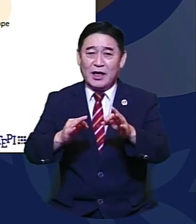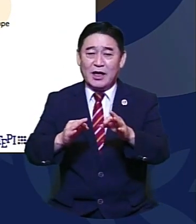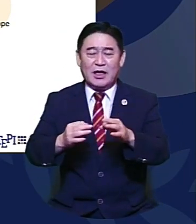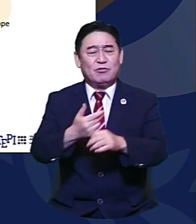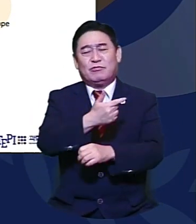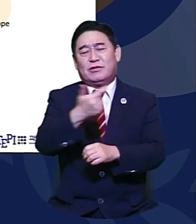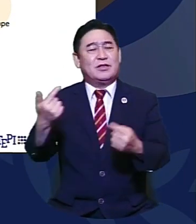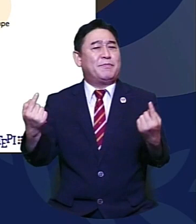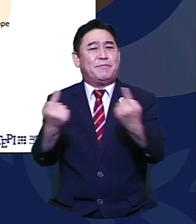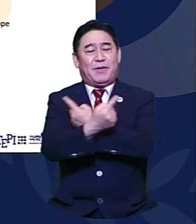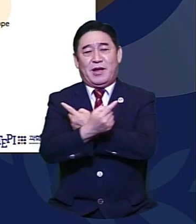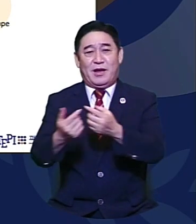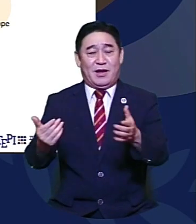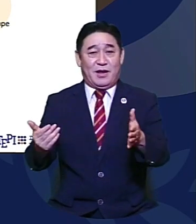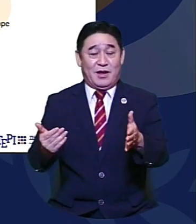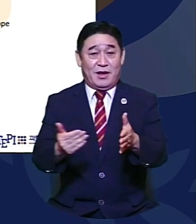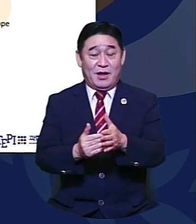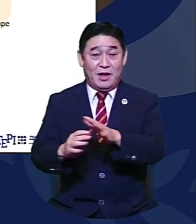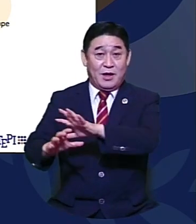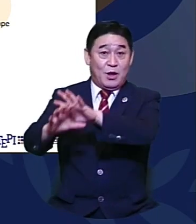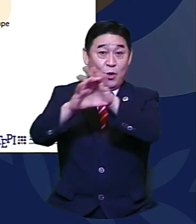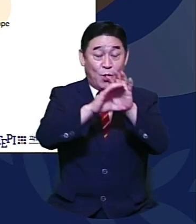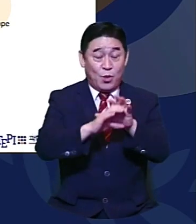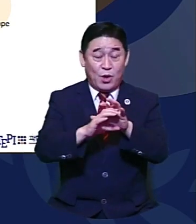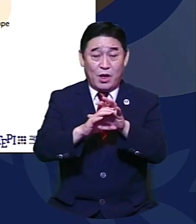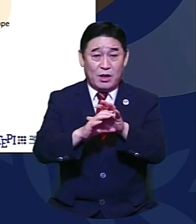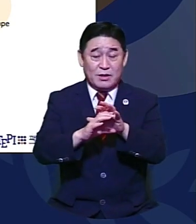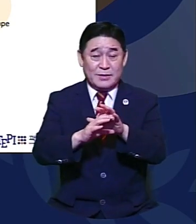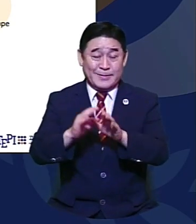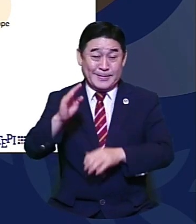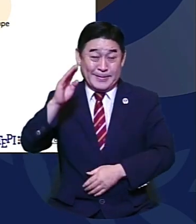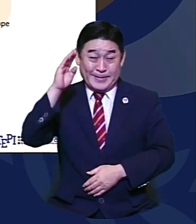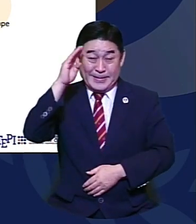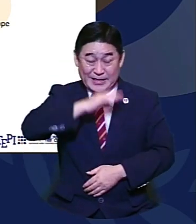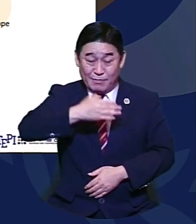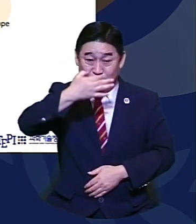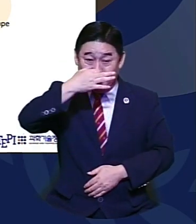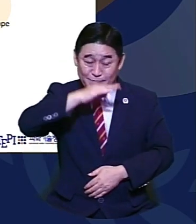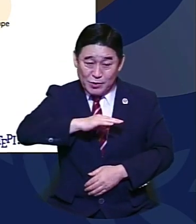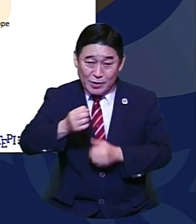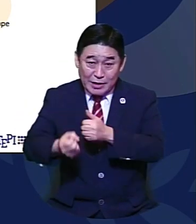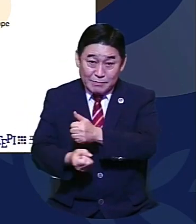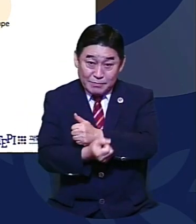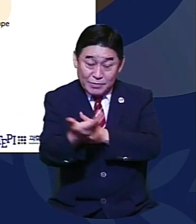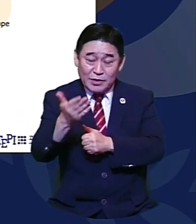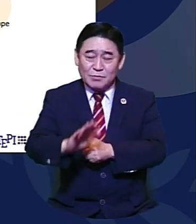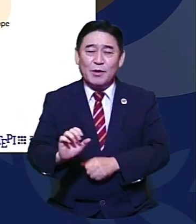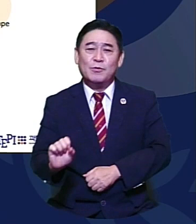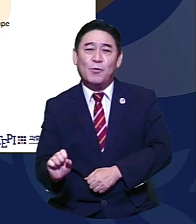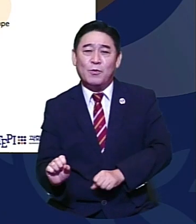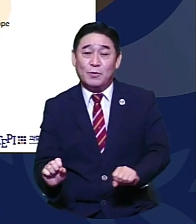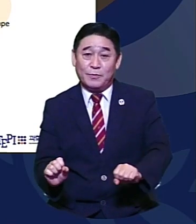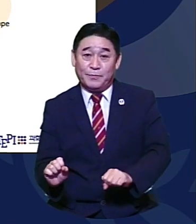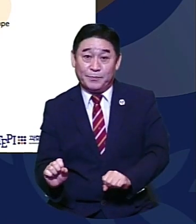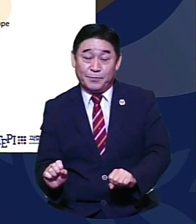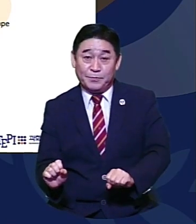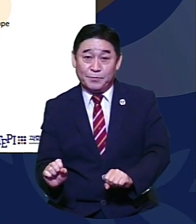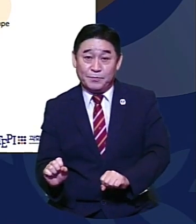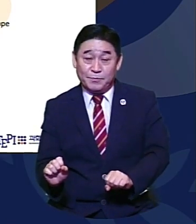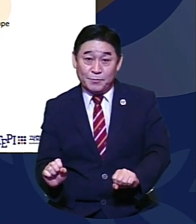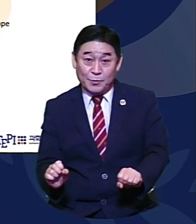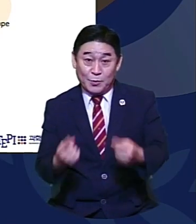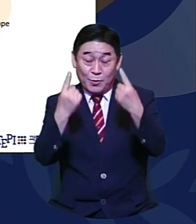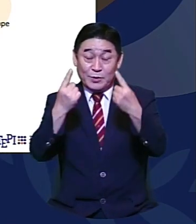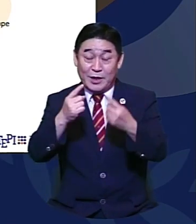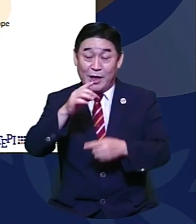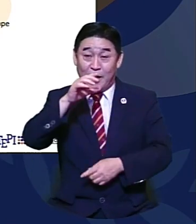lot of negative impacts, but at the same time, we also noticed that some very positive one in this era